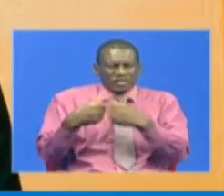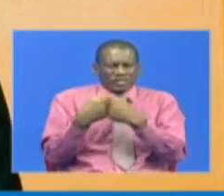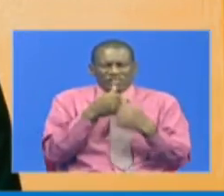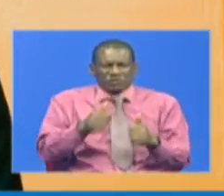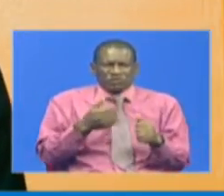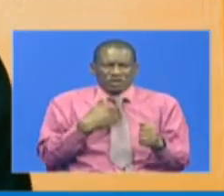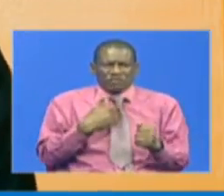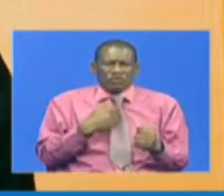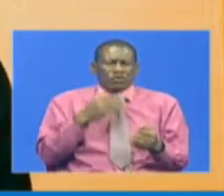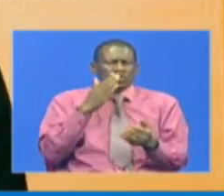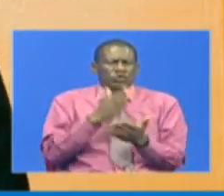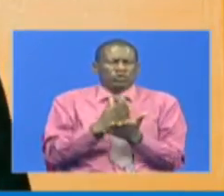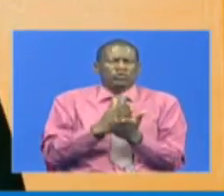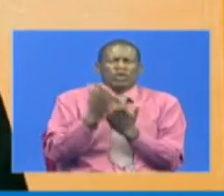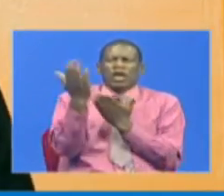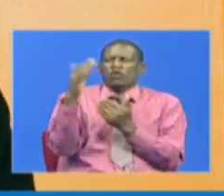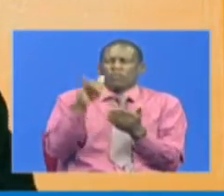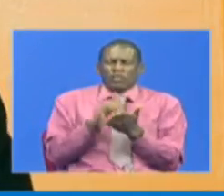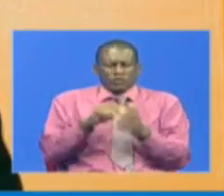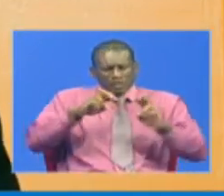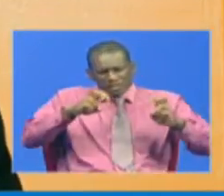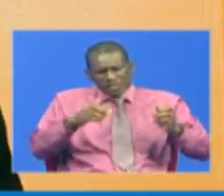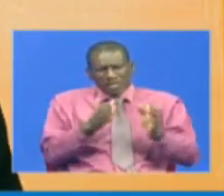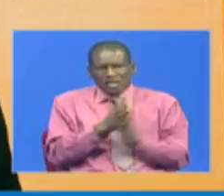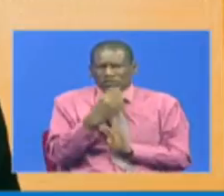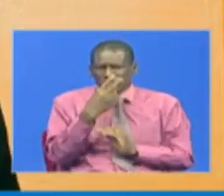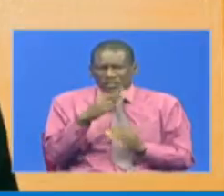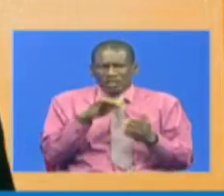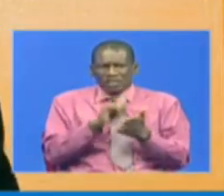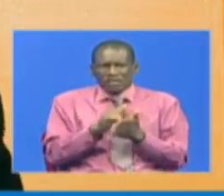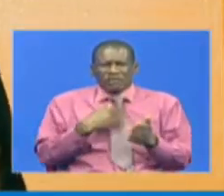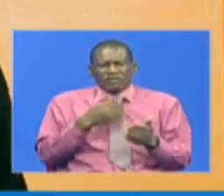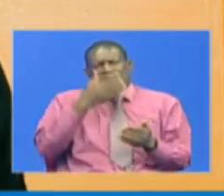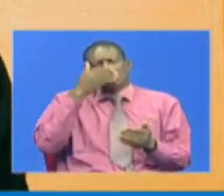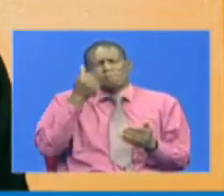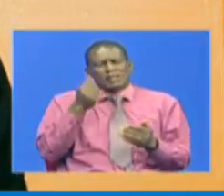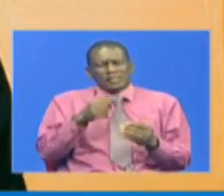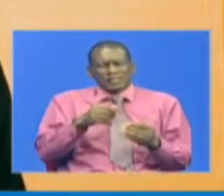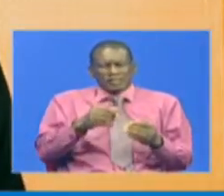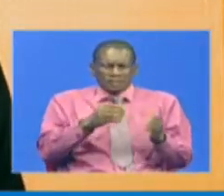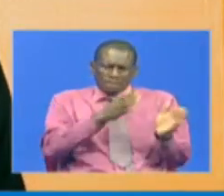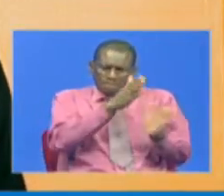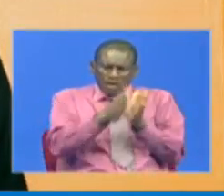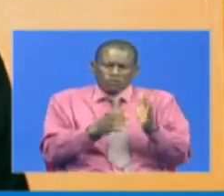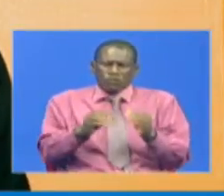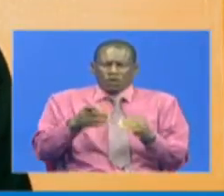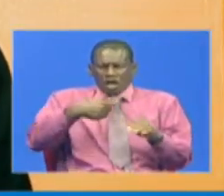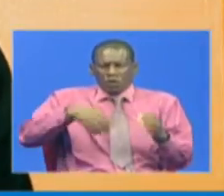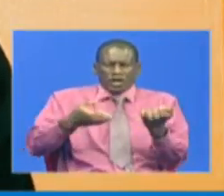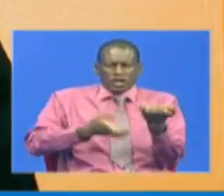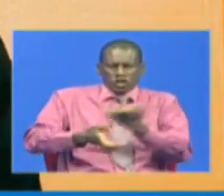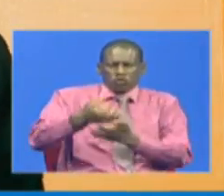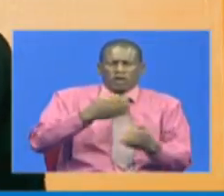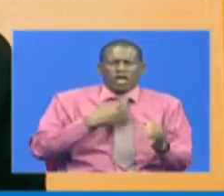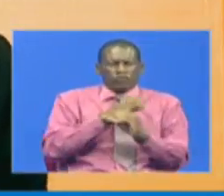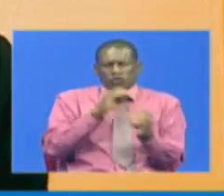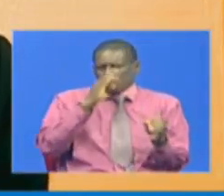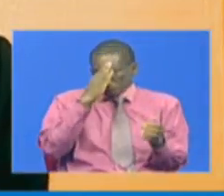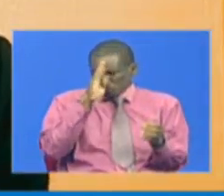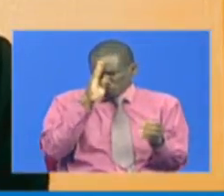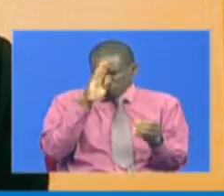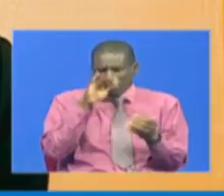and I really, really hope that we can look back and see that we had the best stimulus package for the size of our economy. And I have no doubt that